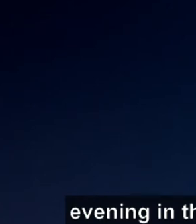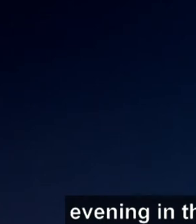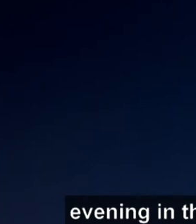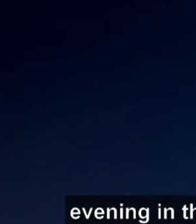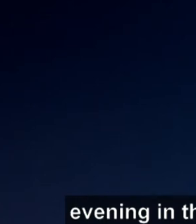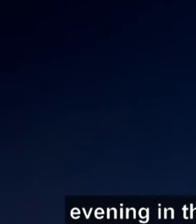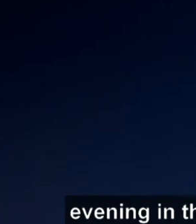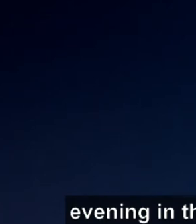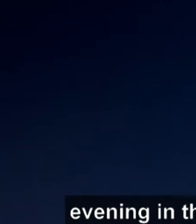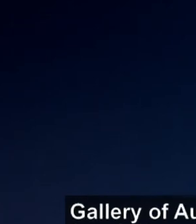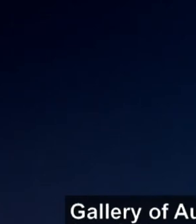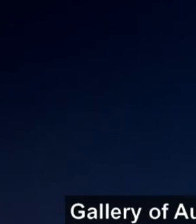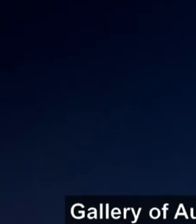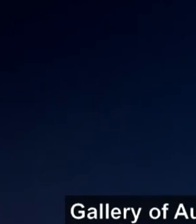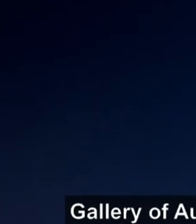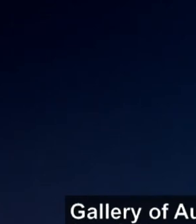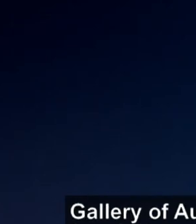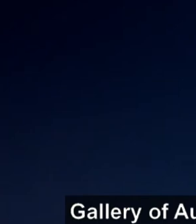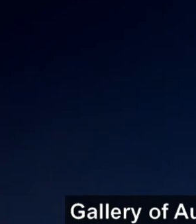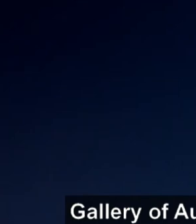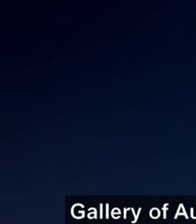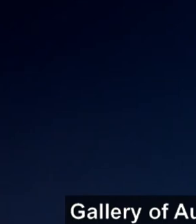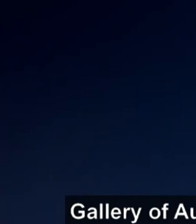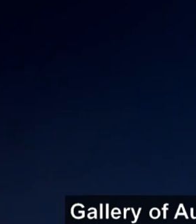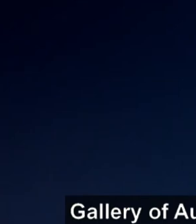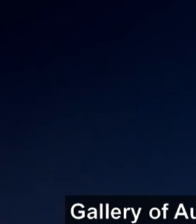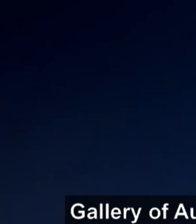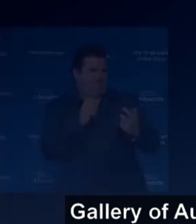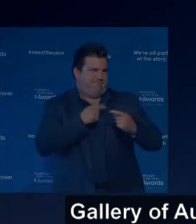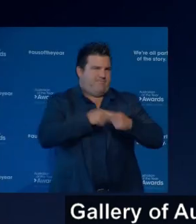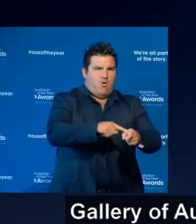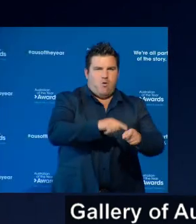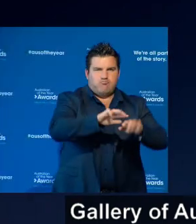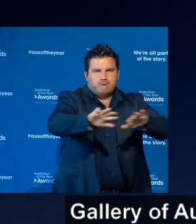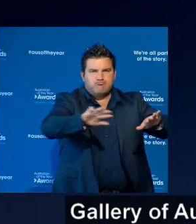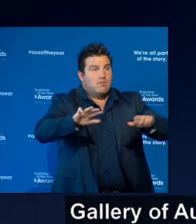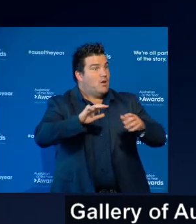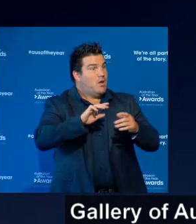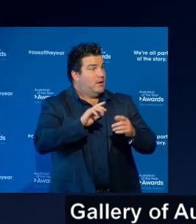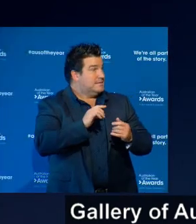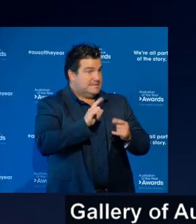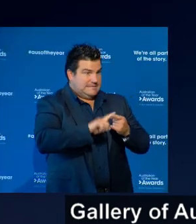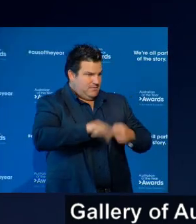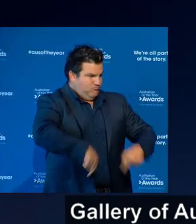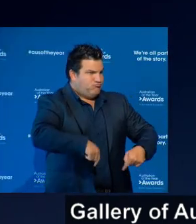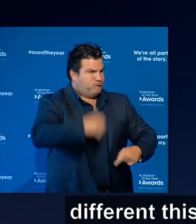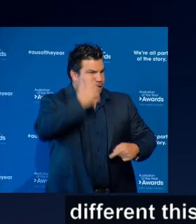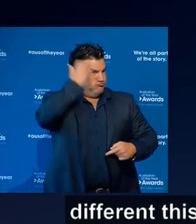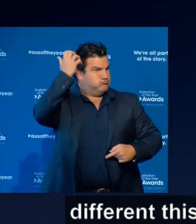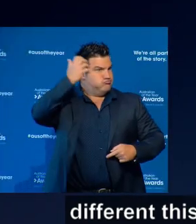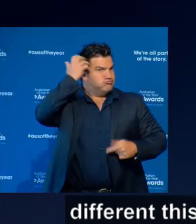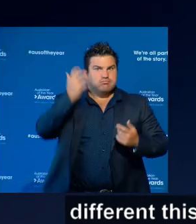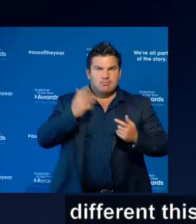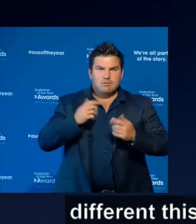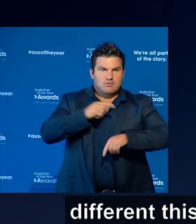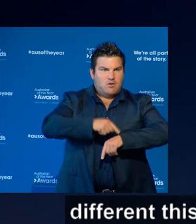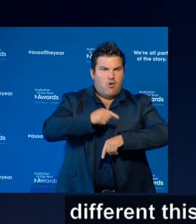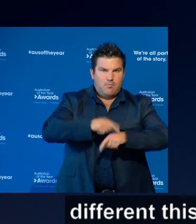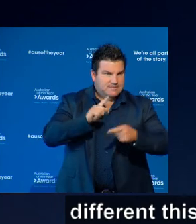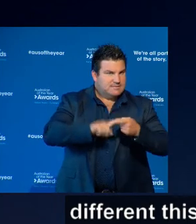this year, that's due to our social distancing regulations, we still have a very prestigious event ahead of us this